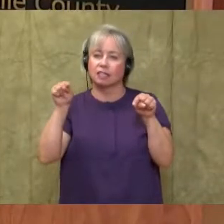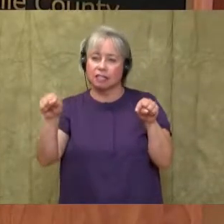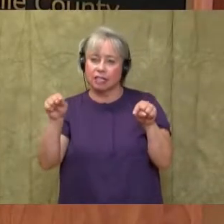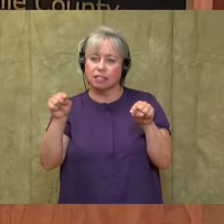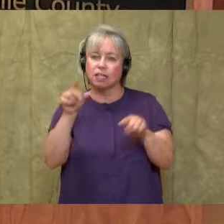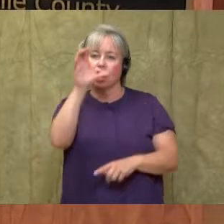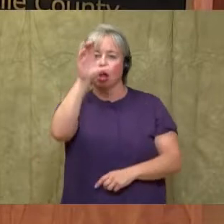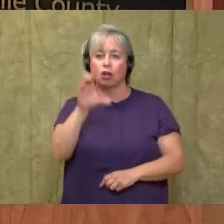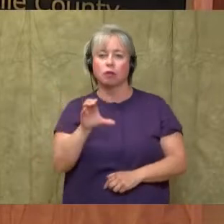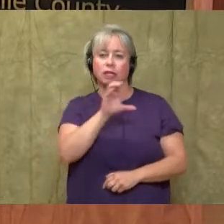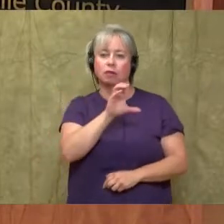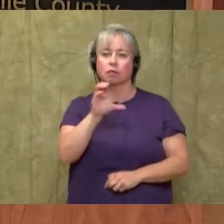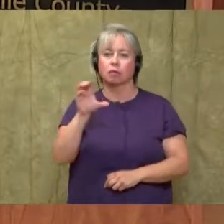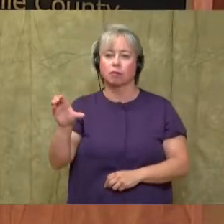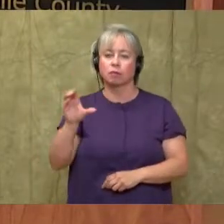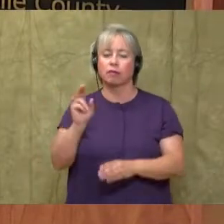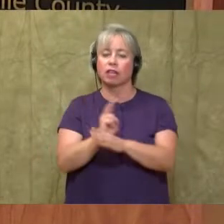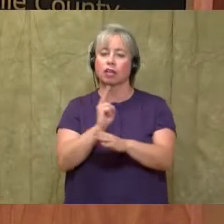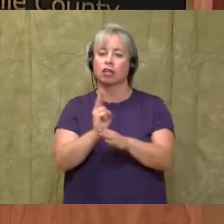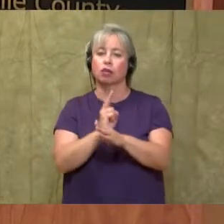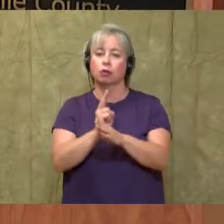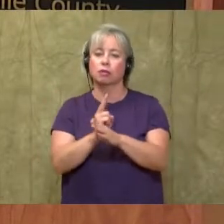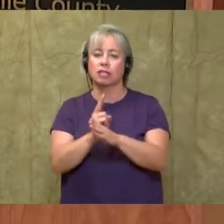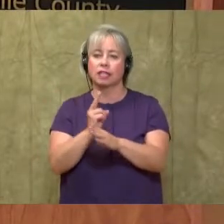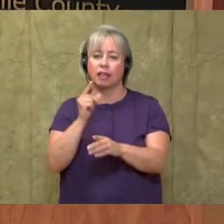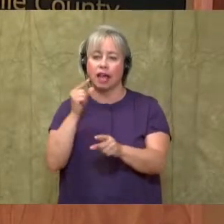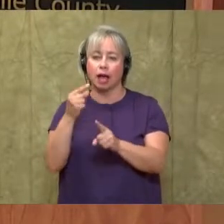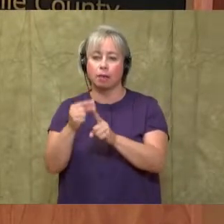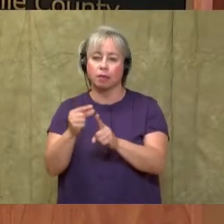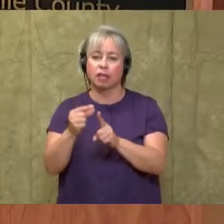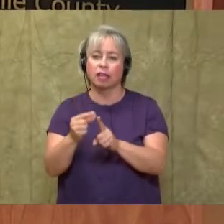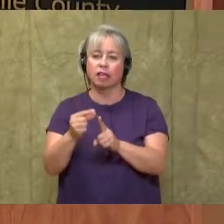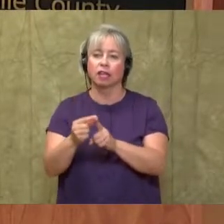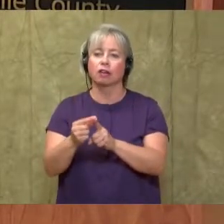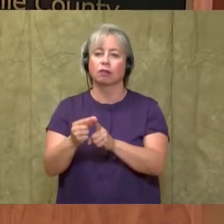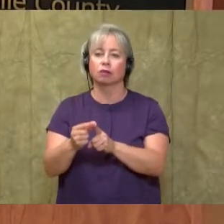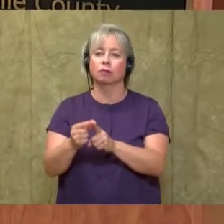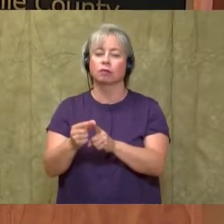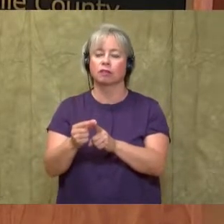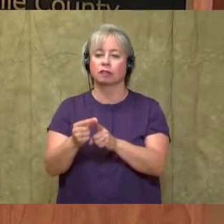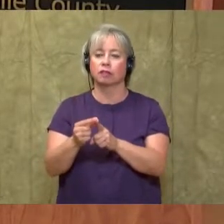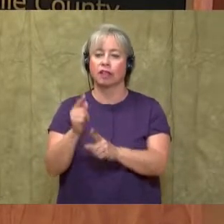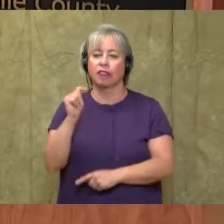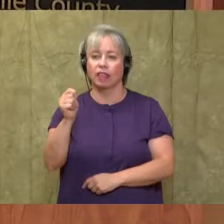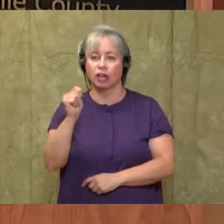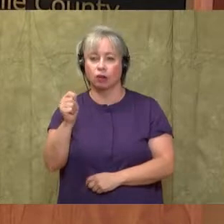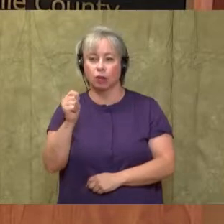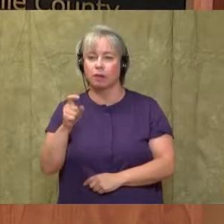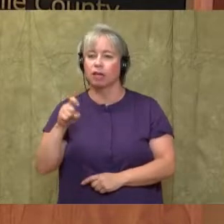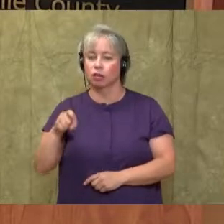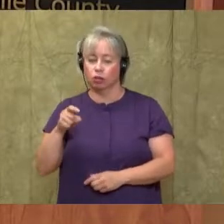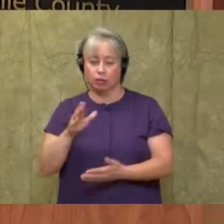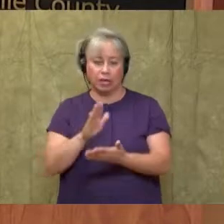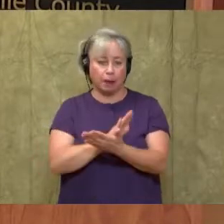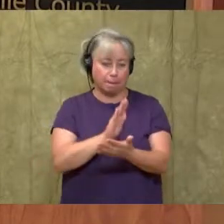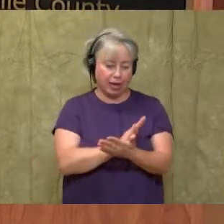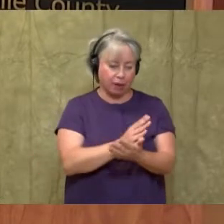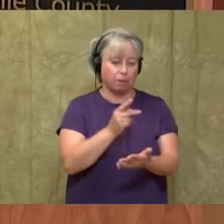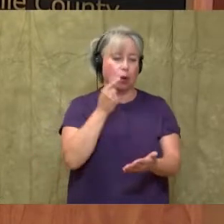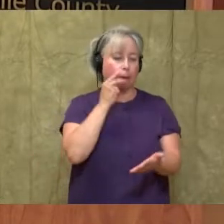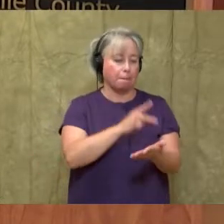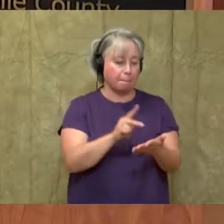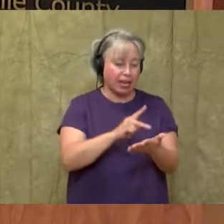plane using the Pythagorean theorem. Some optional materials that you would need for this lesson would be paper,